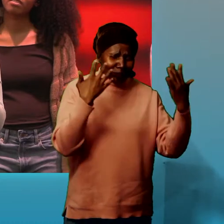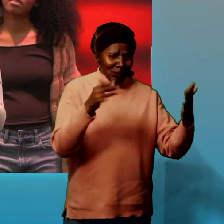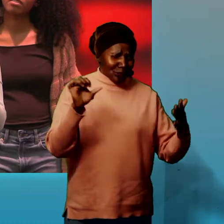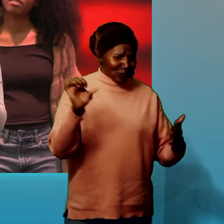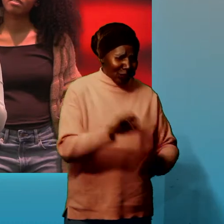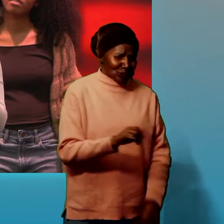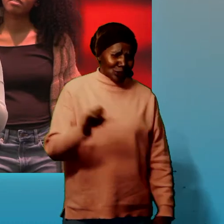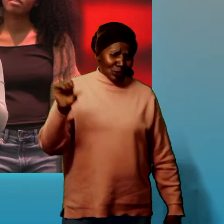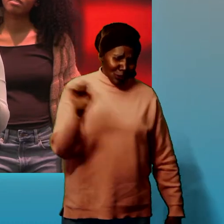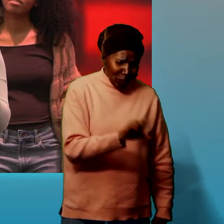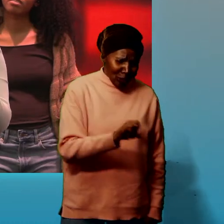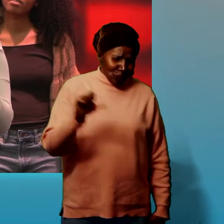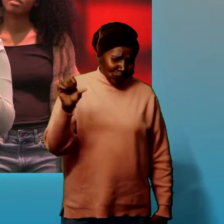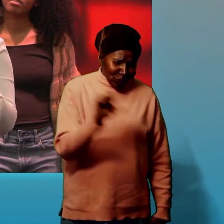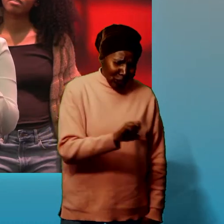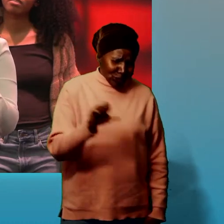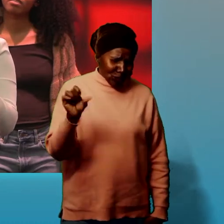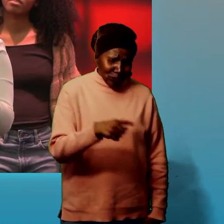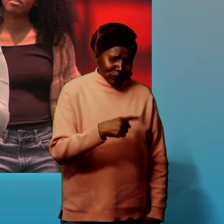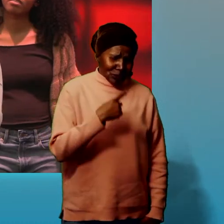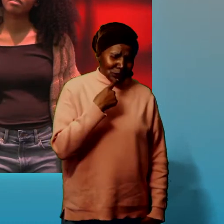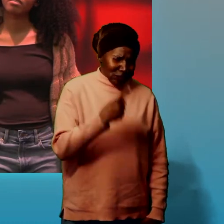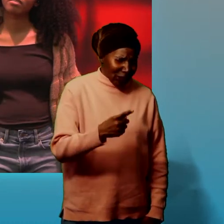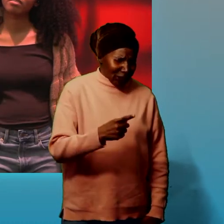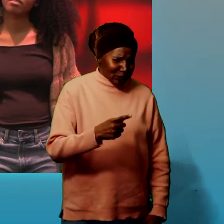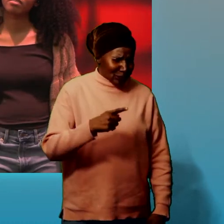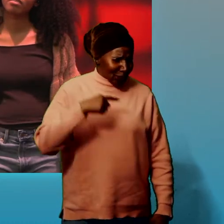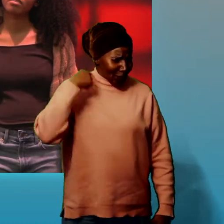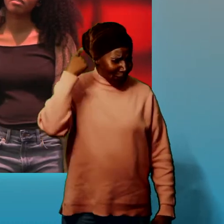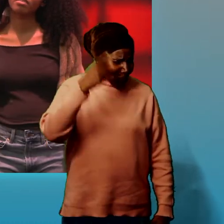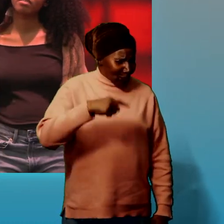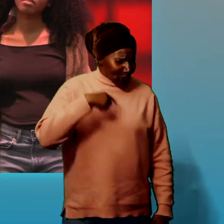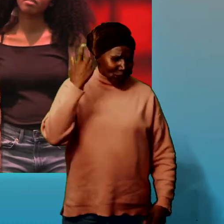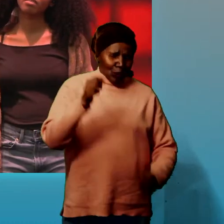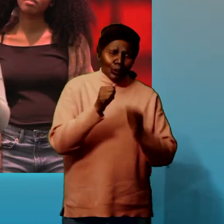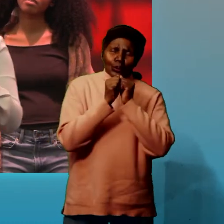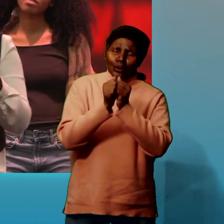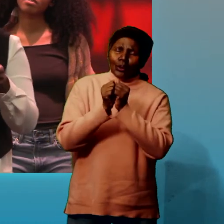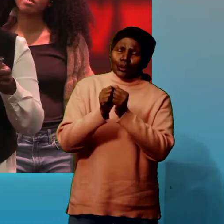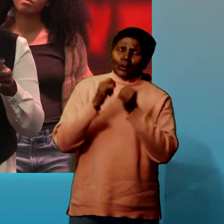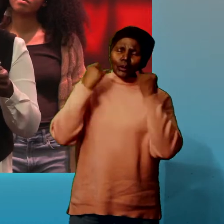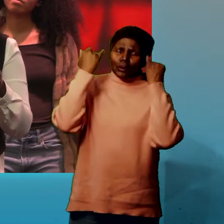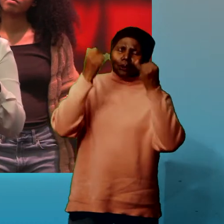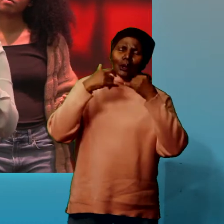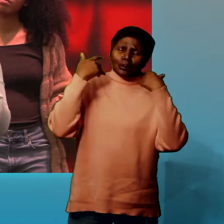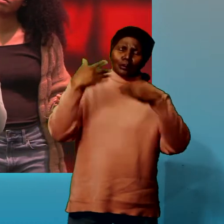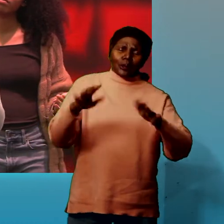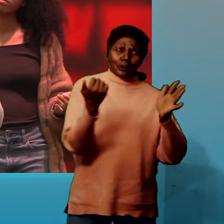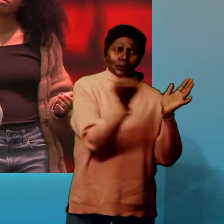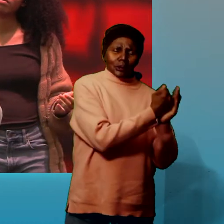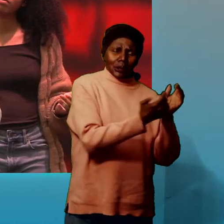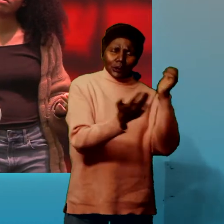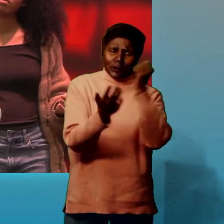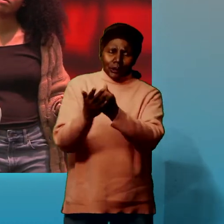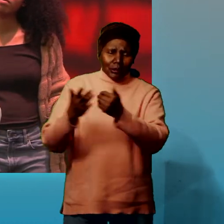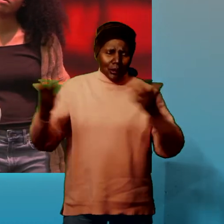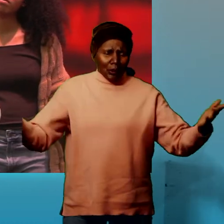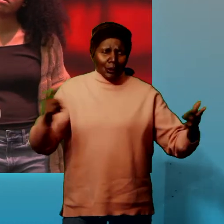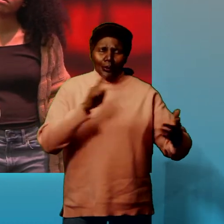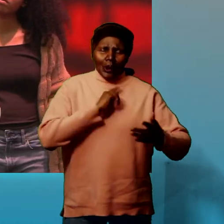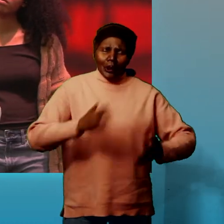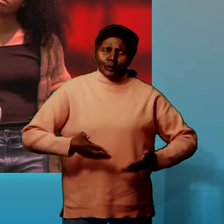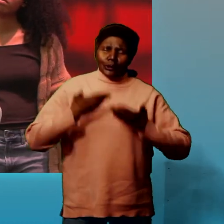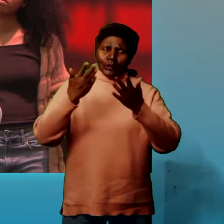of thousands, saying with a loud voice, "Worthy is the Lamb who was slain to receive